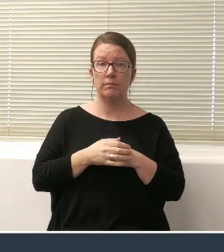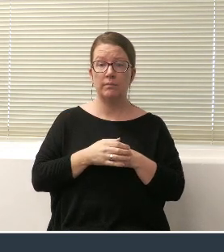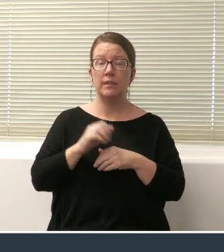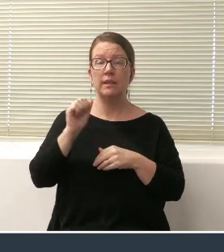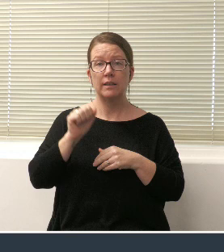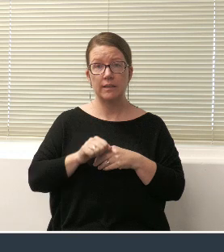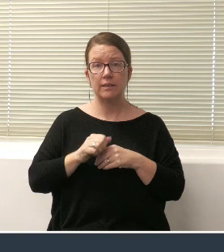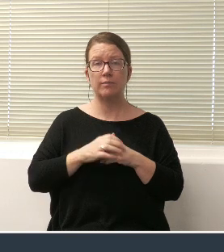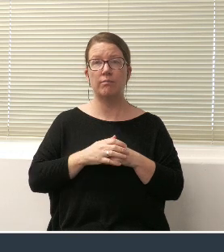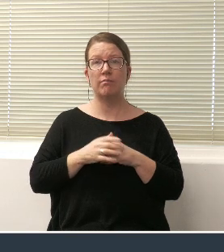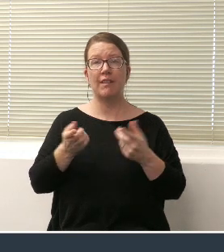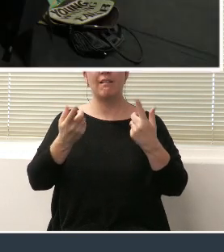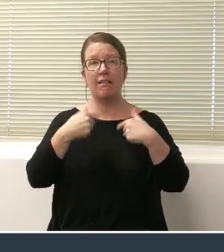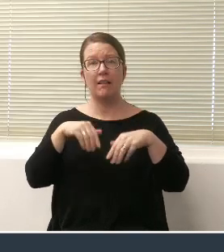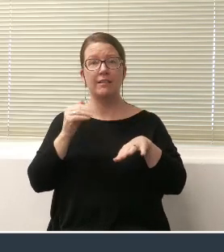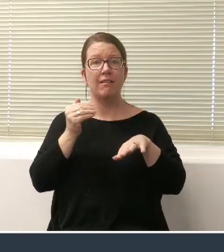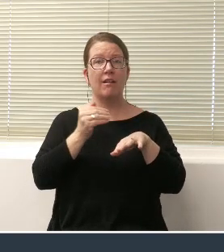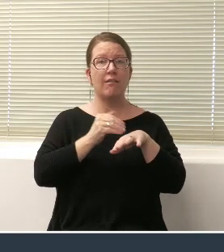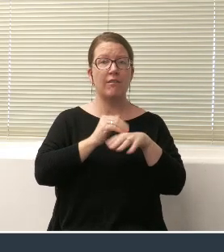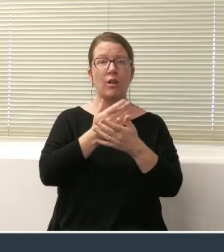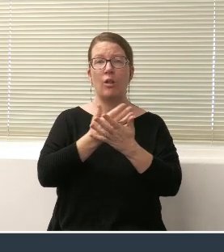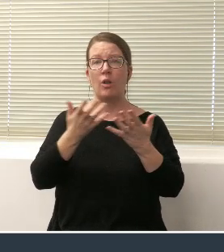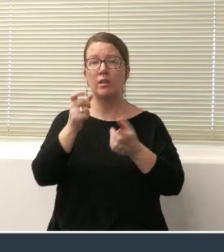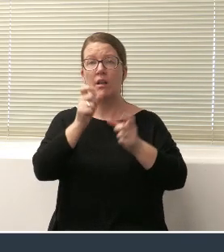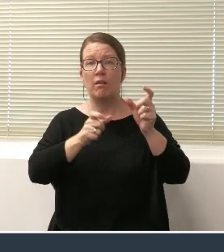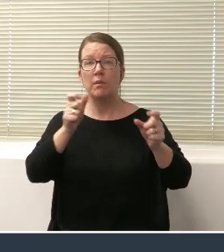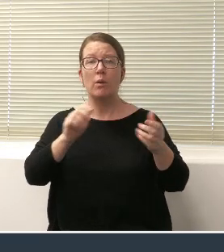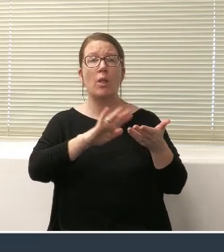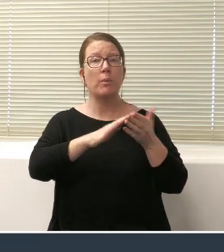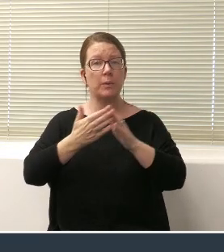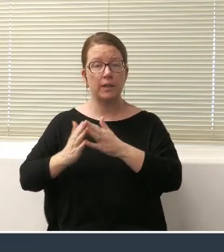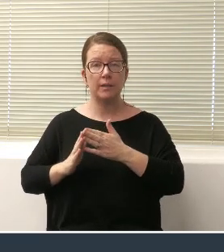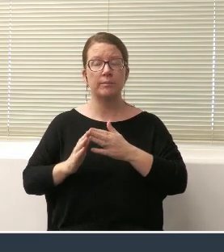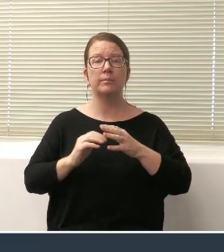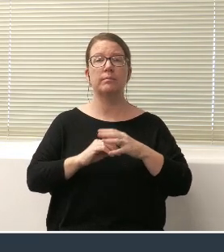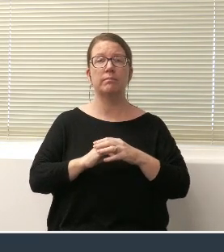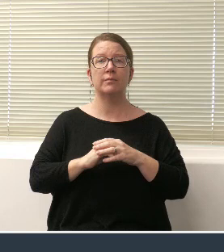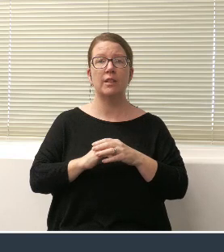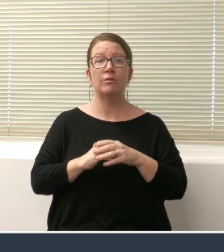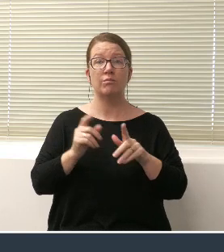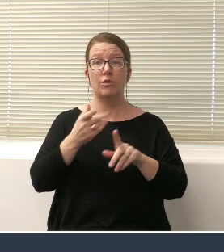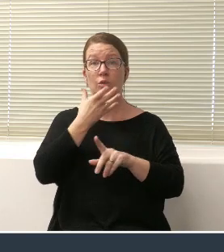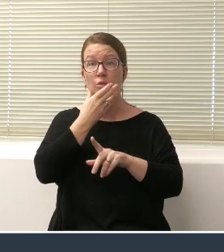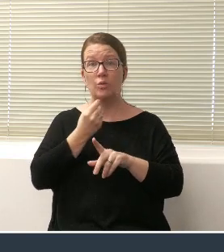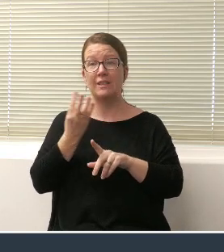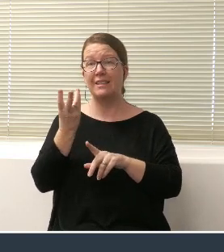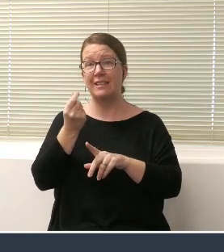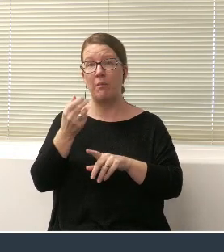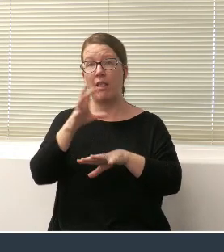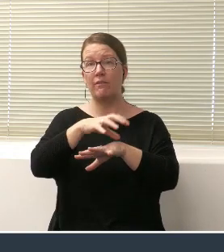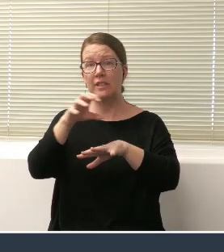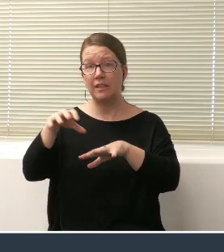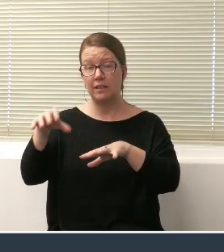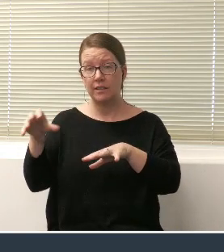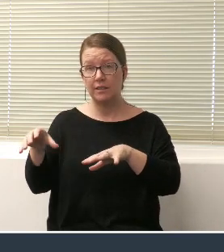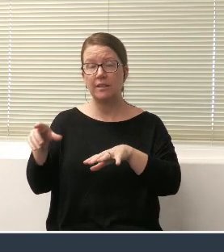Yeah, just, I mean, this affects quite a lot of people in our community that do use some of our facilities